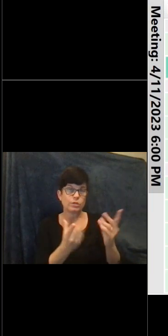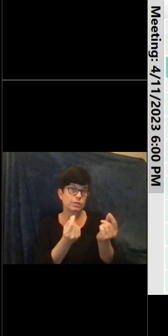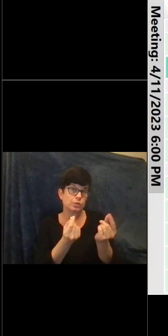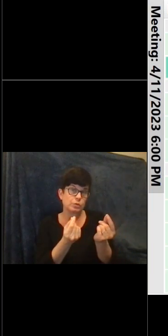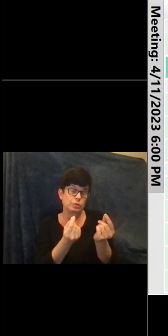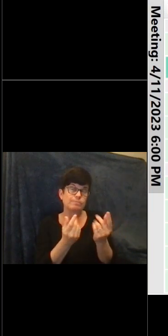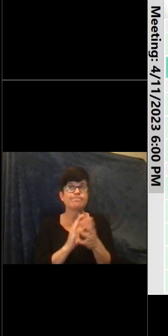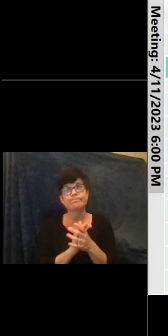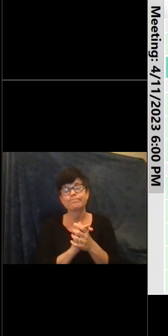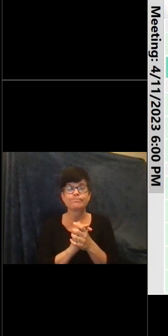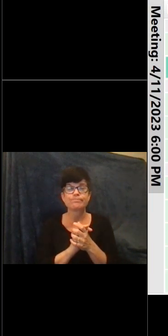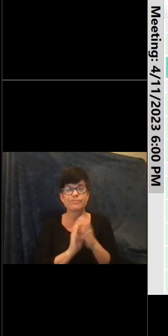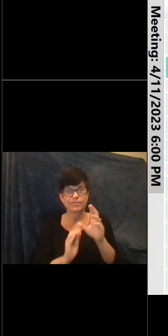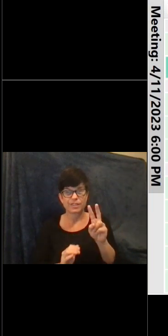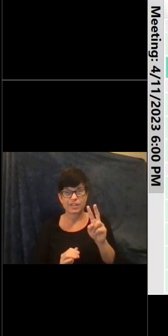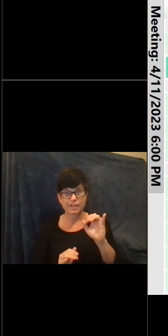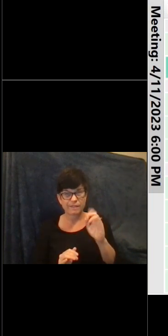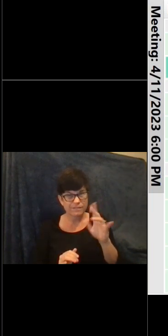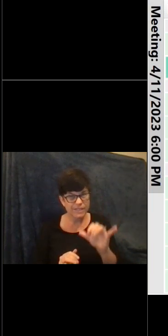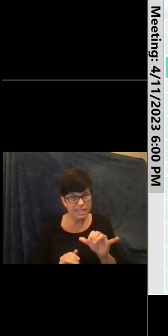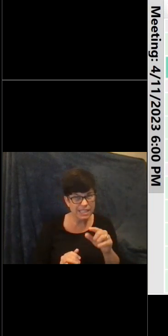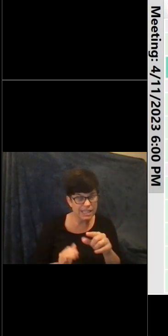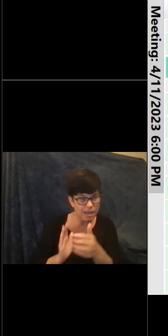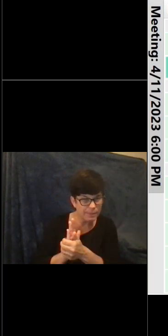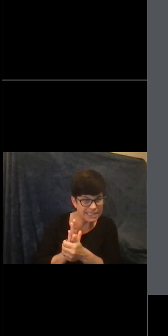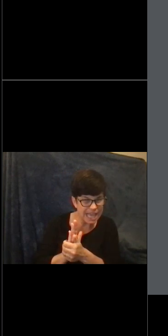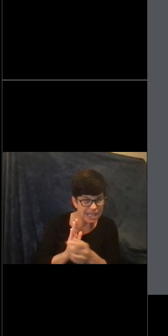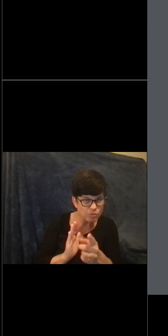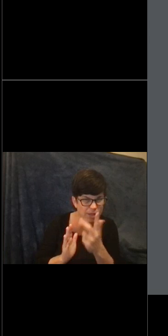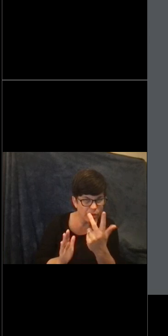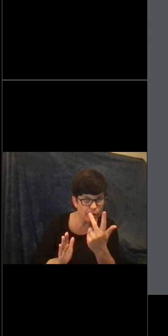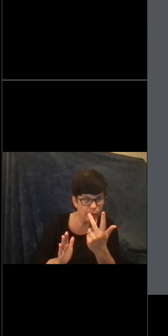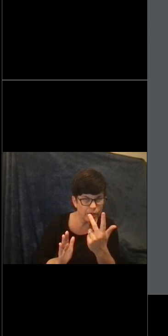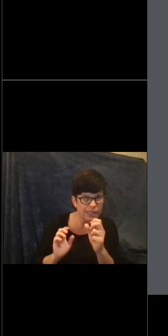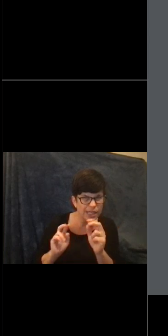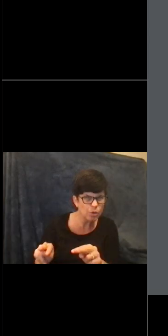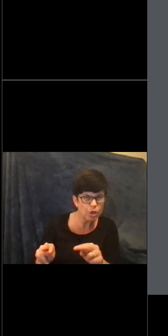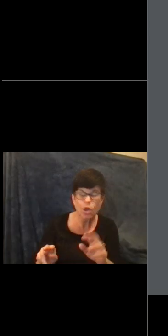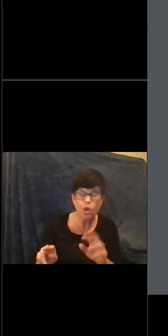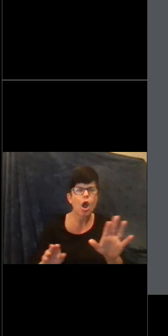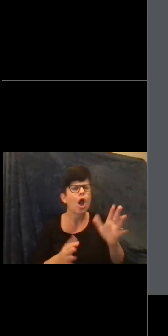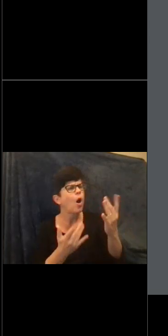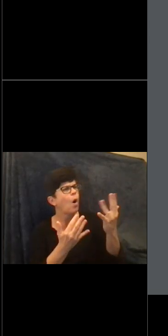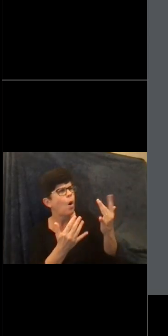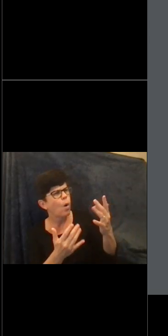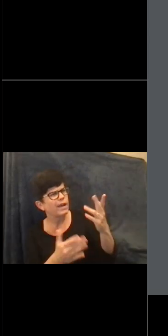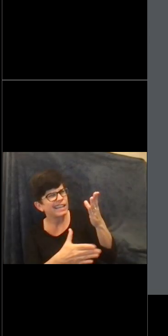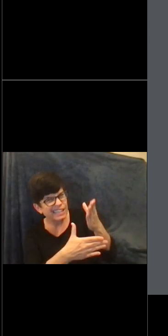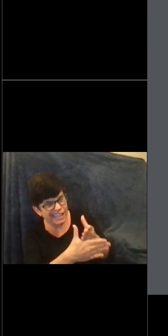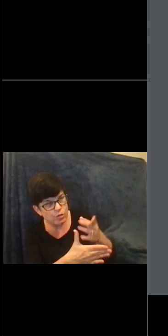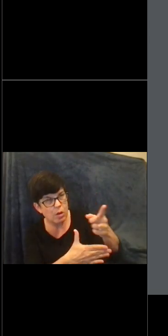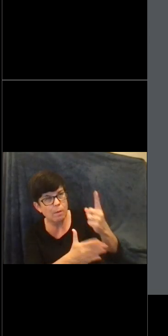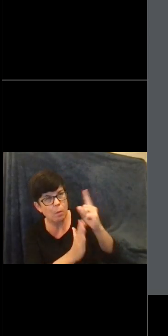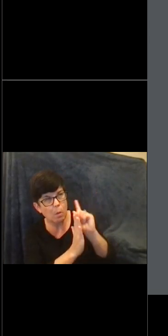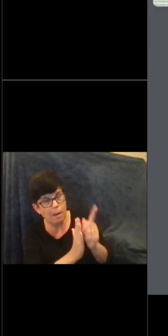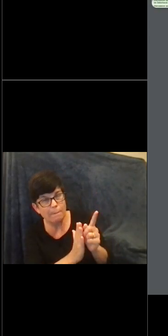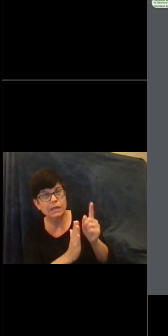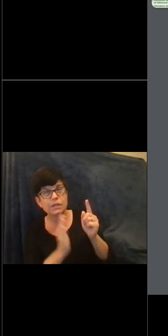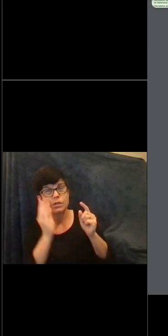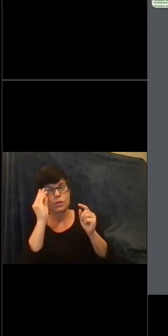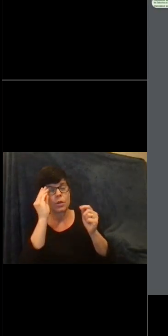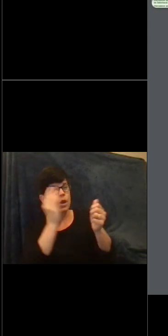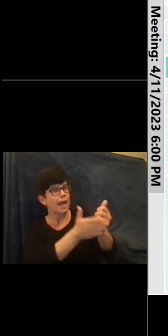I don't know, Vicki, can you go to attachment 3? I'm sorry, Executive Director, if I could just cut you off for one moment. Could you help